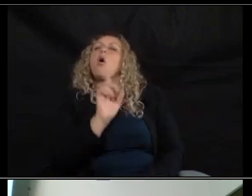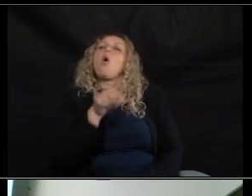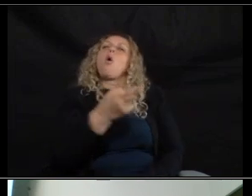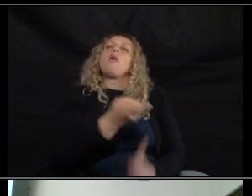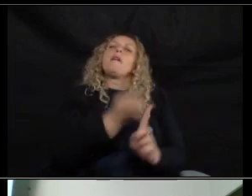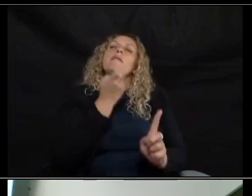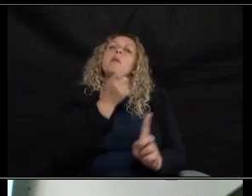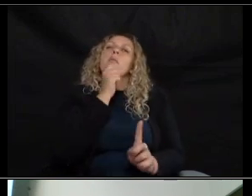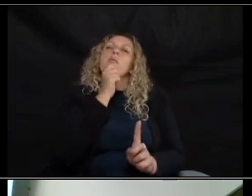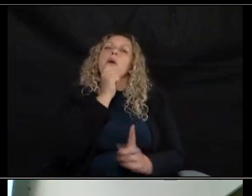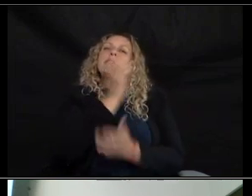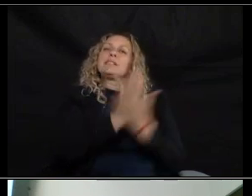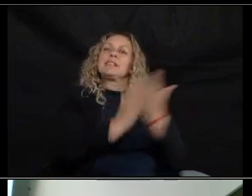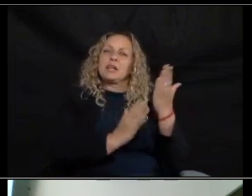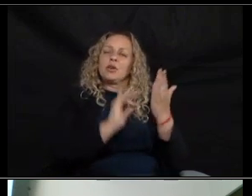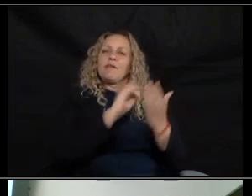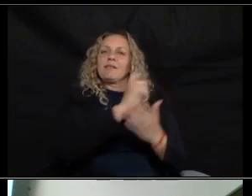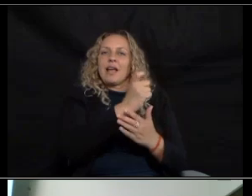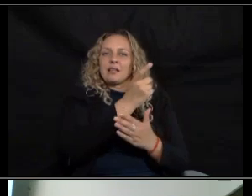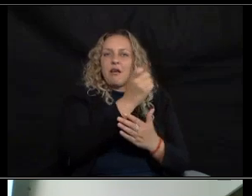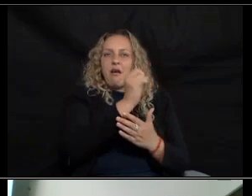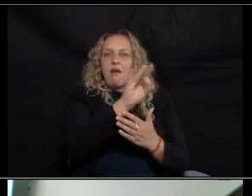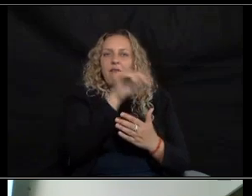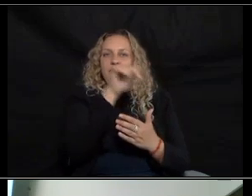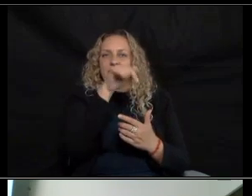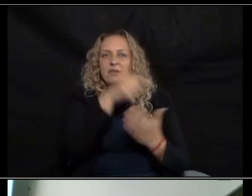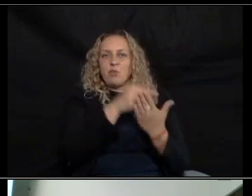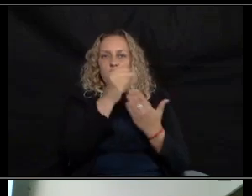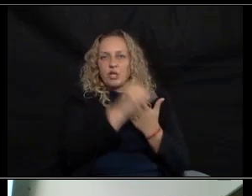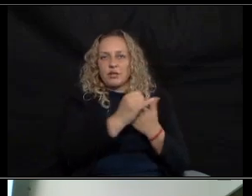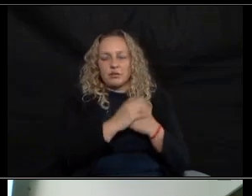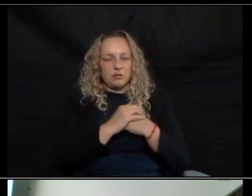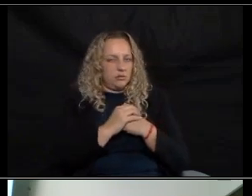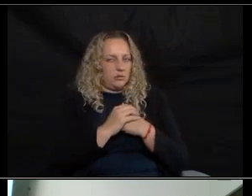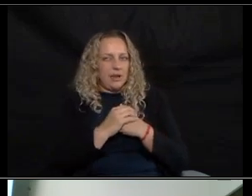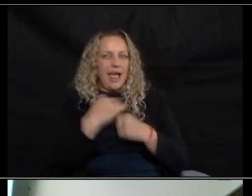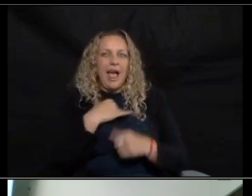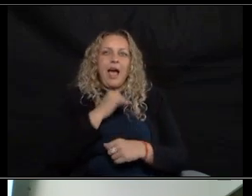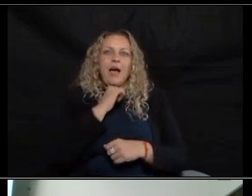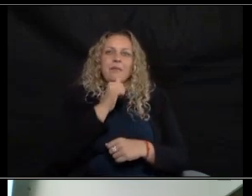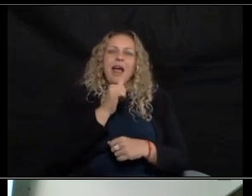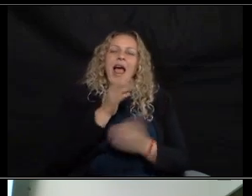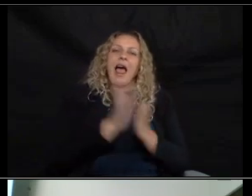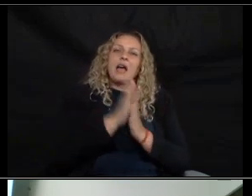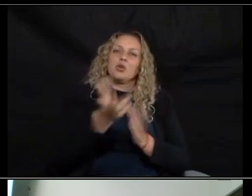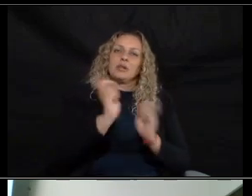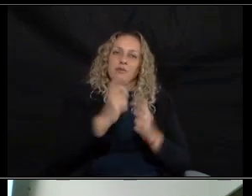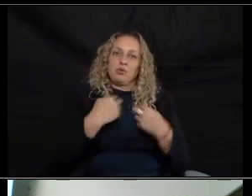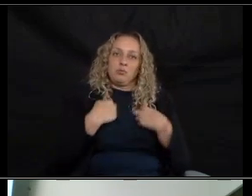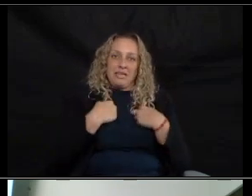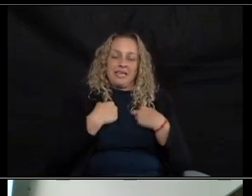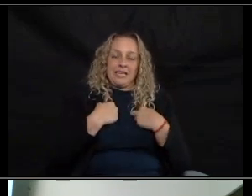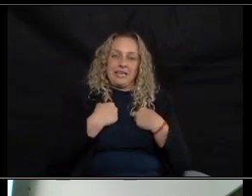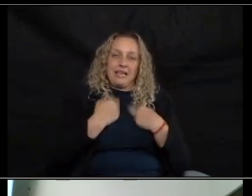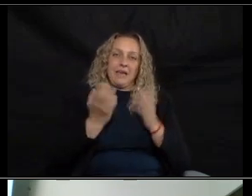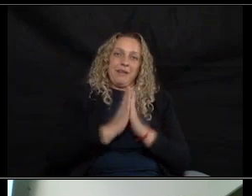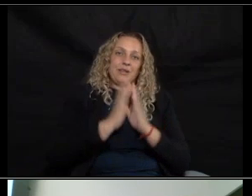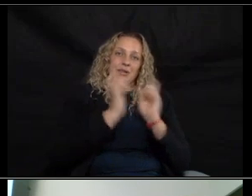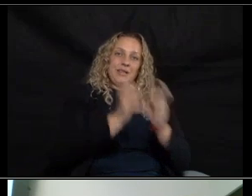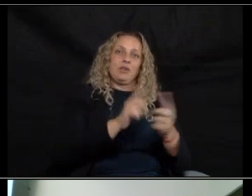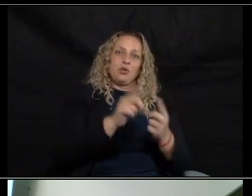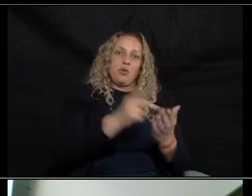from the private sector taxes of this project. I'm not asking you to give it to me. I'm asking you to give